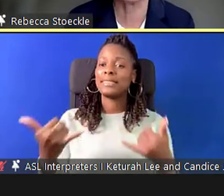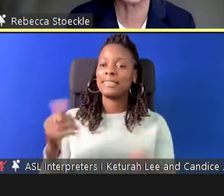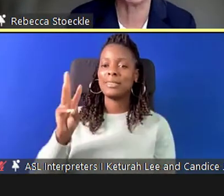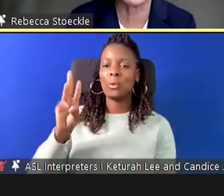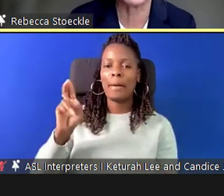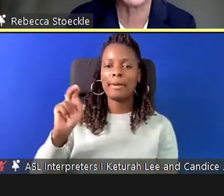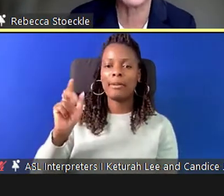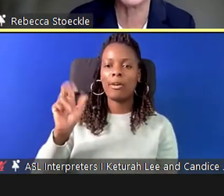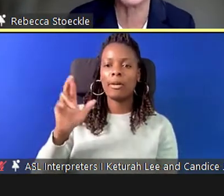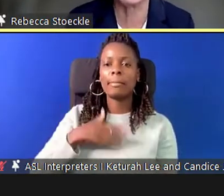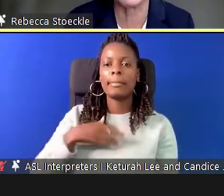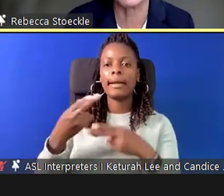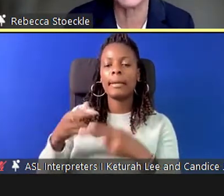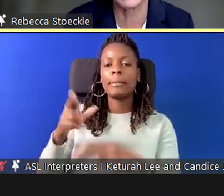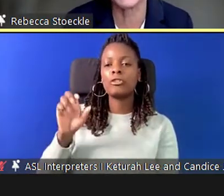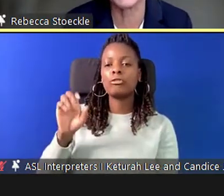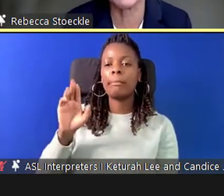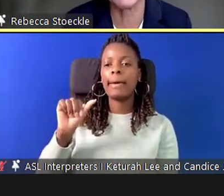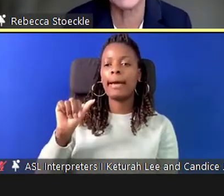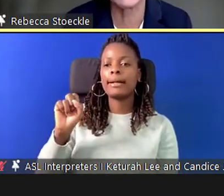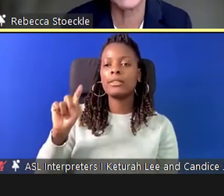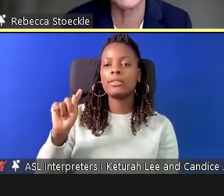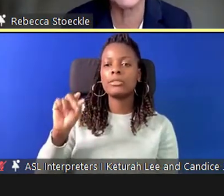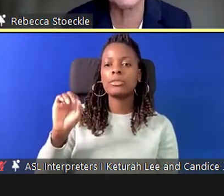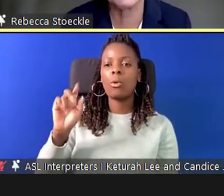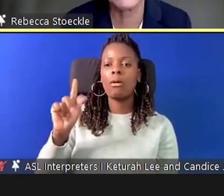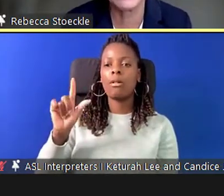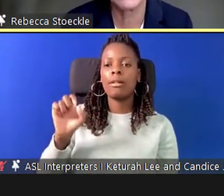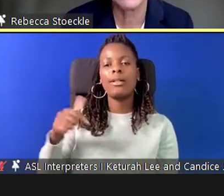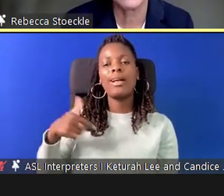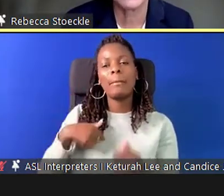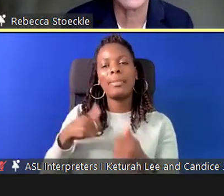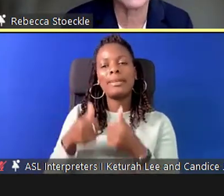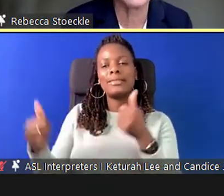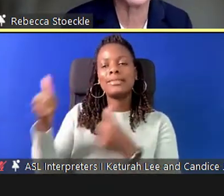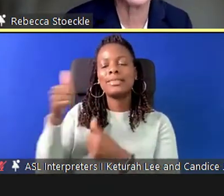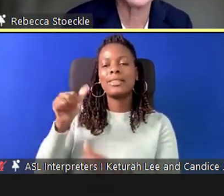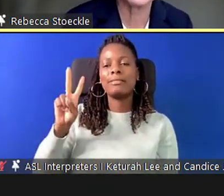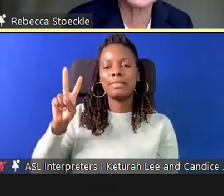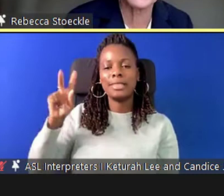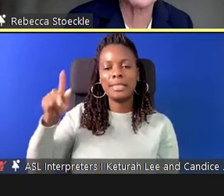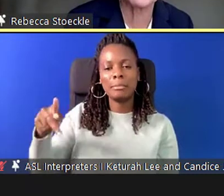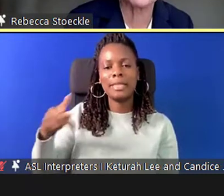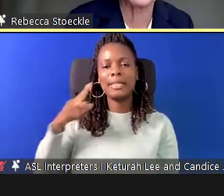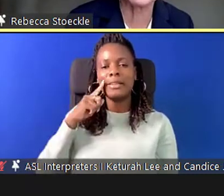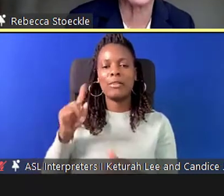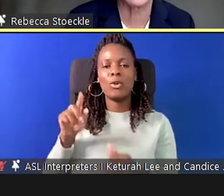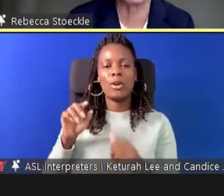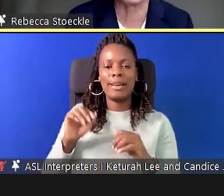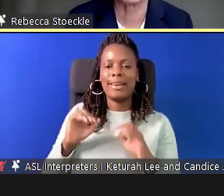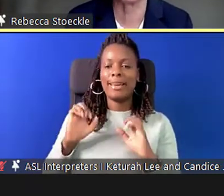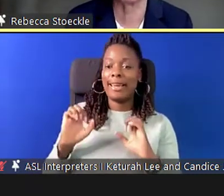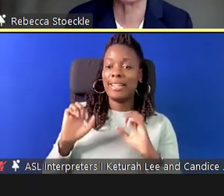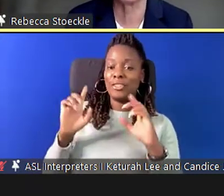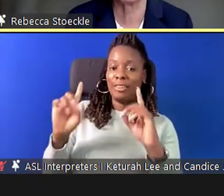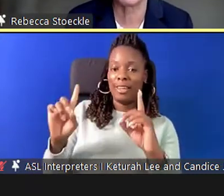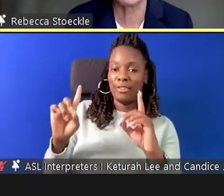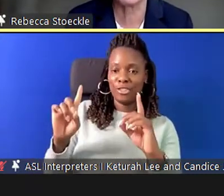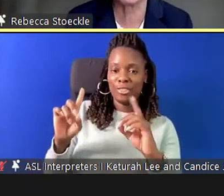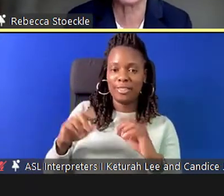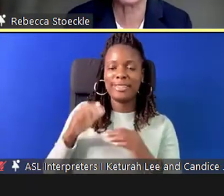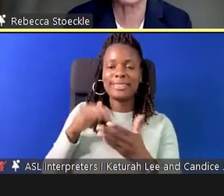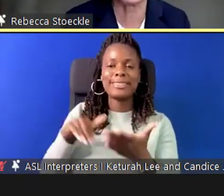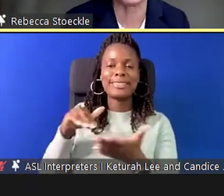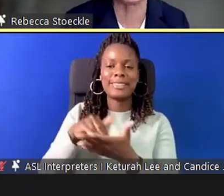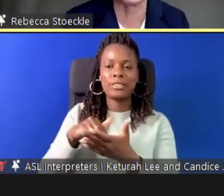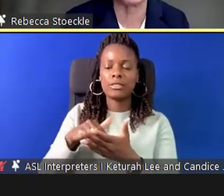the Senior Vice President at Education Development Center. And today's webinar is a collaboration of two